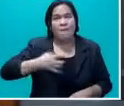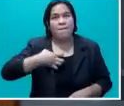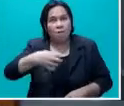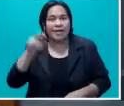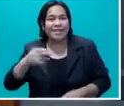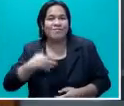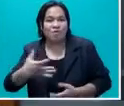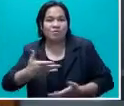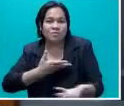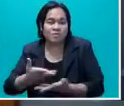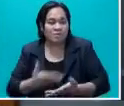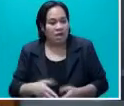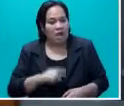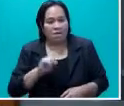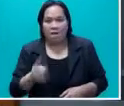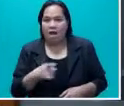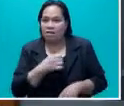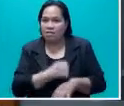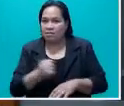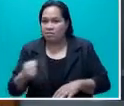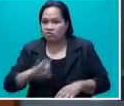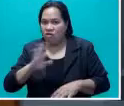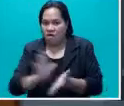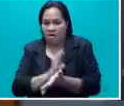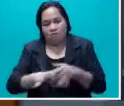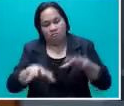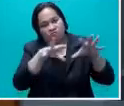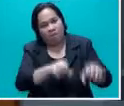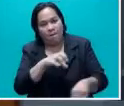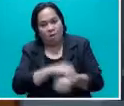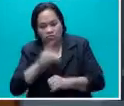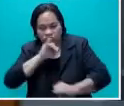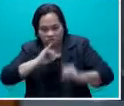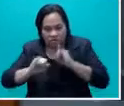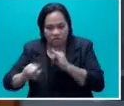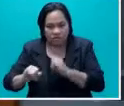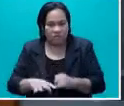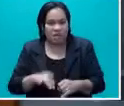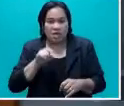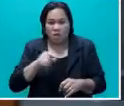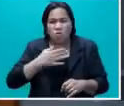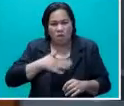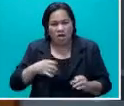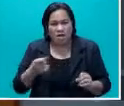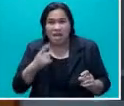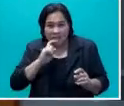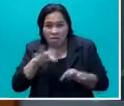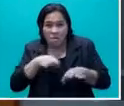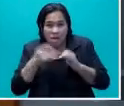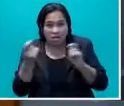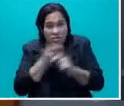collaborations with all relevant key stakeholders regarding any proposed changes to any laws. But unfortunately,